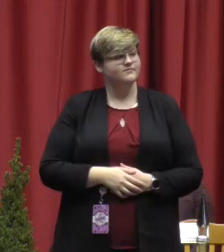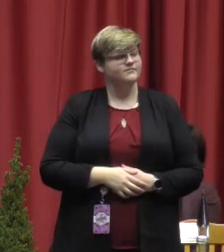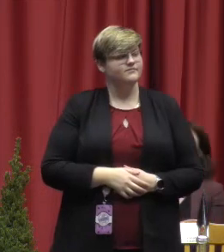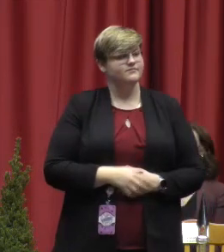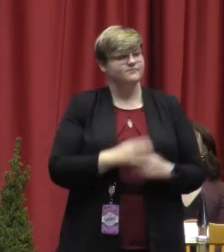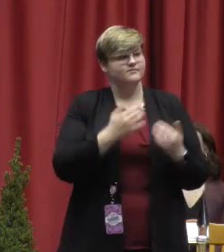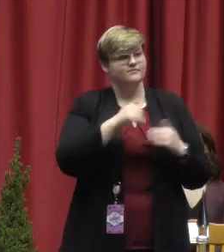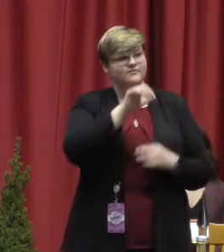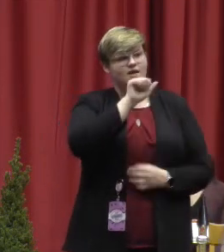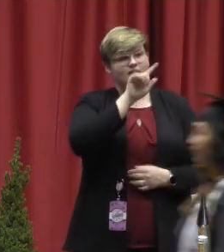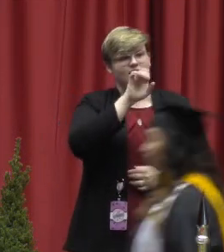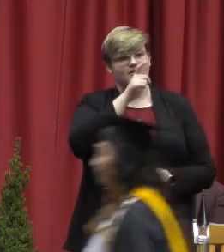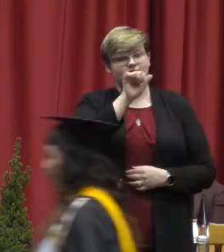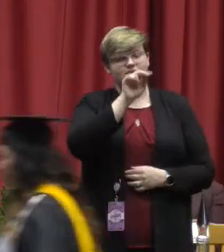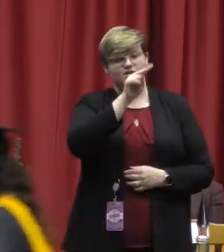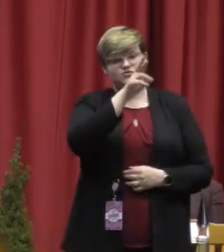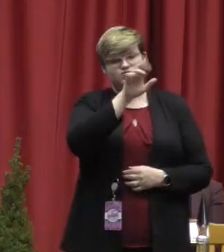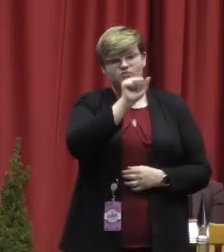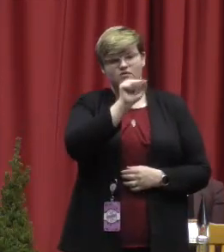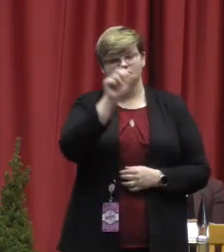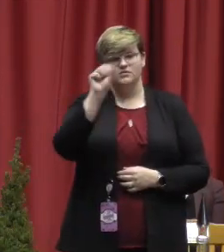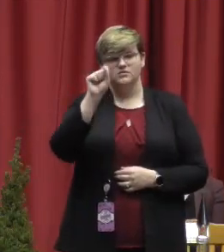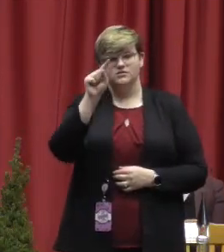Alexandru Stoica,